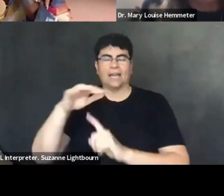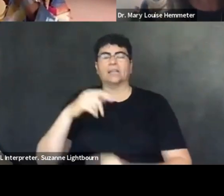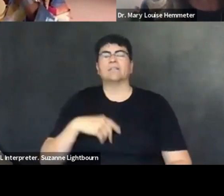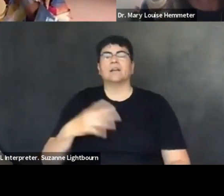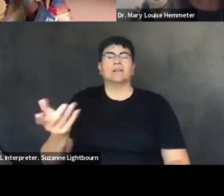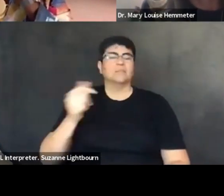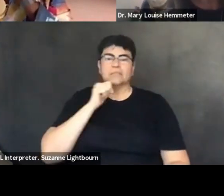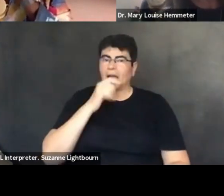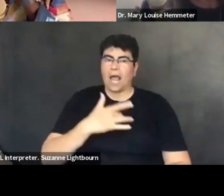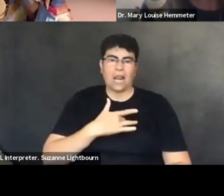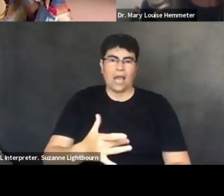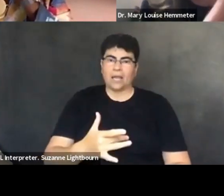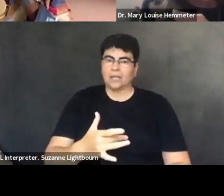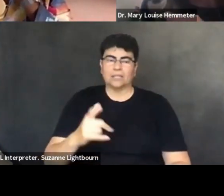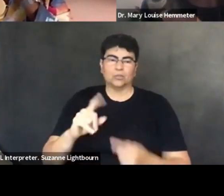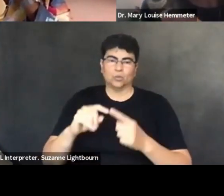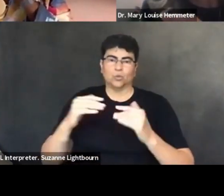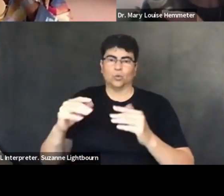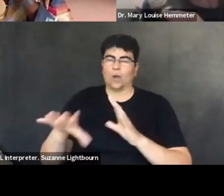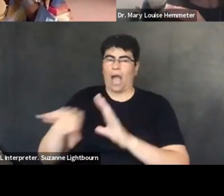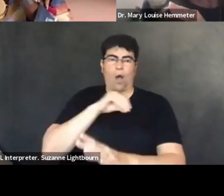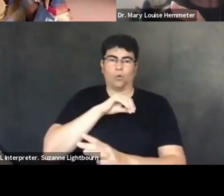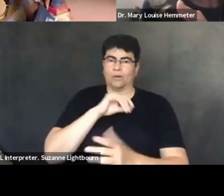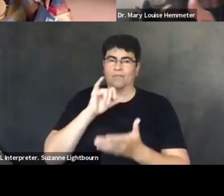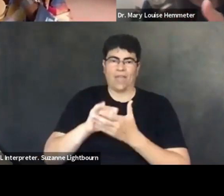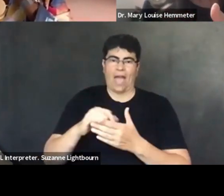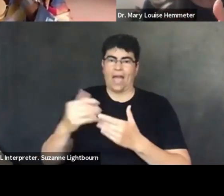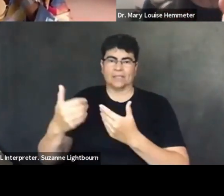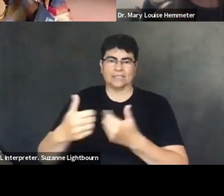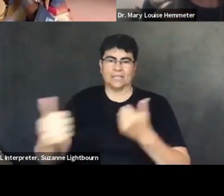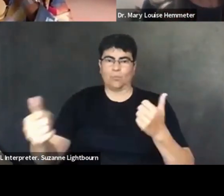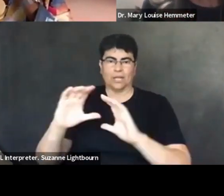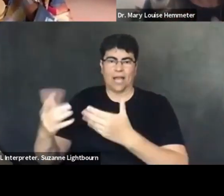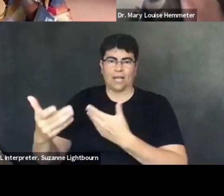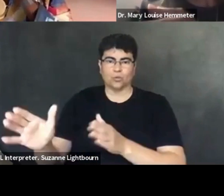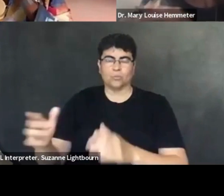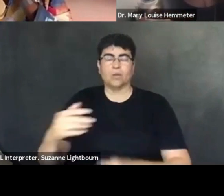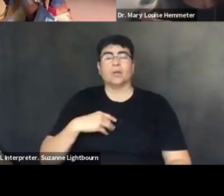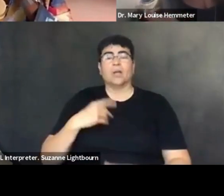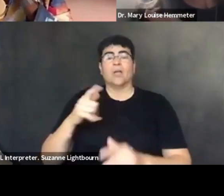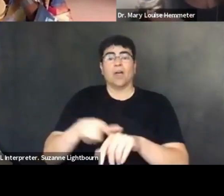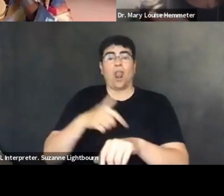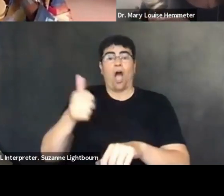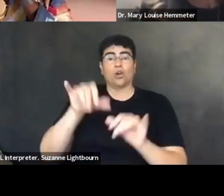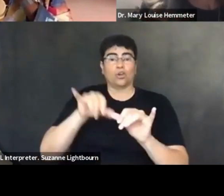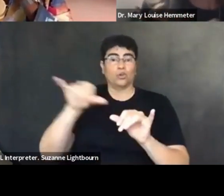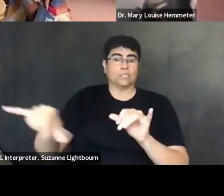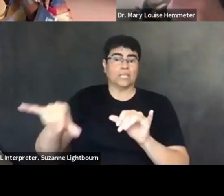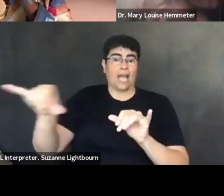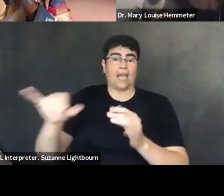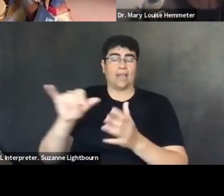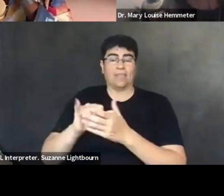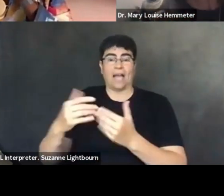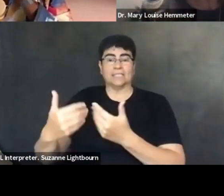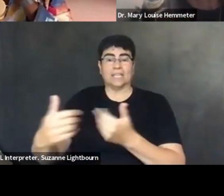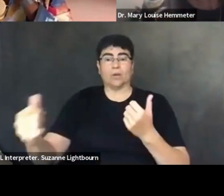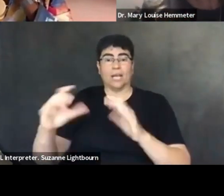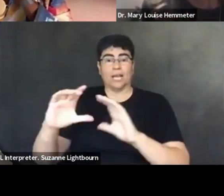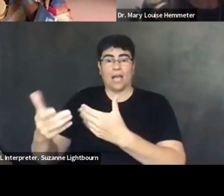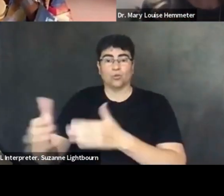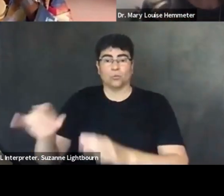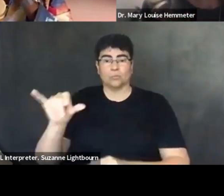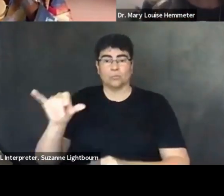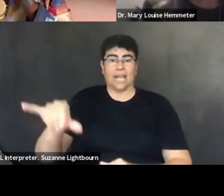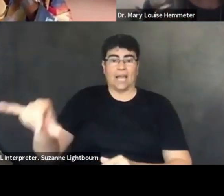not likely to move out of a segregated classroom. And the longer you're in a segregated classroom, the less likely you